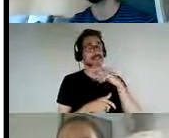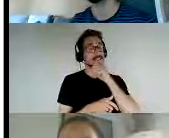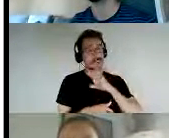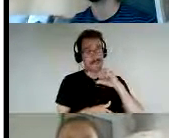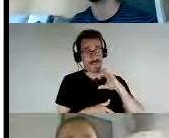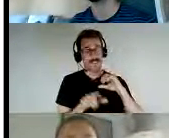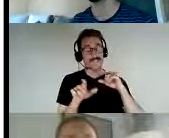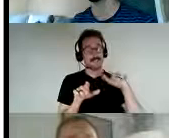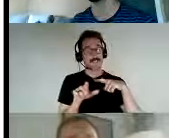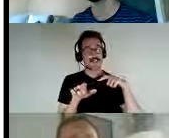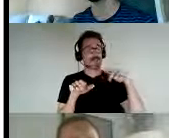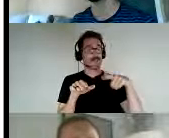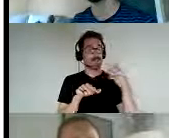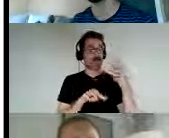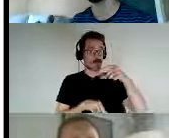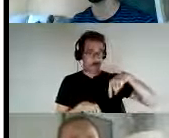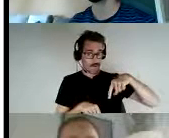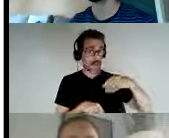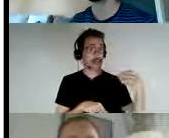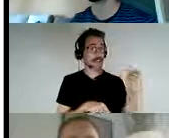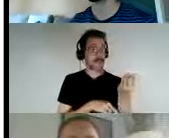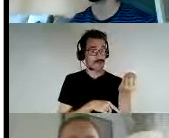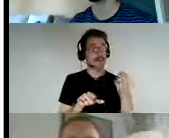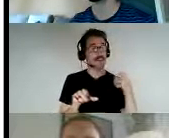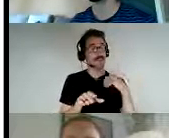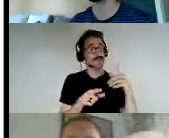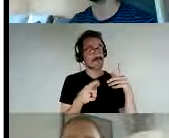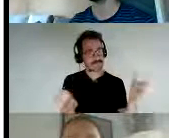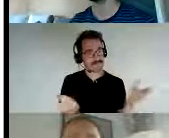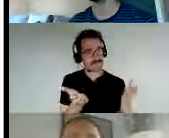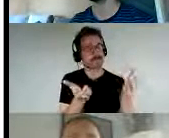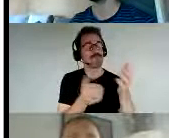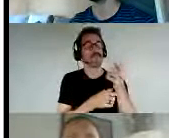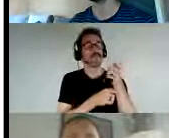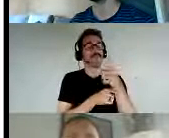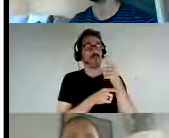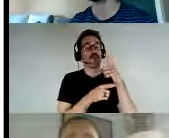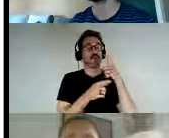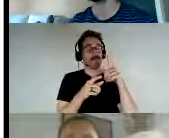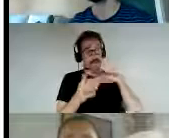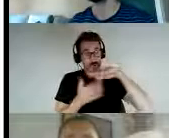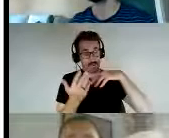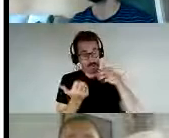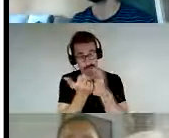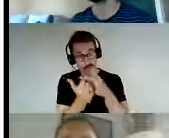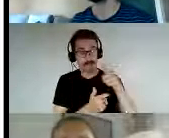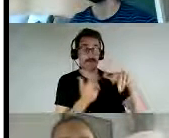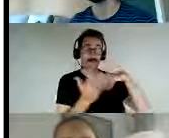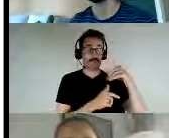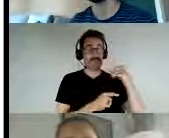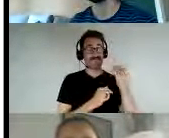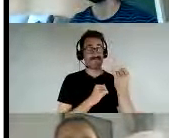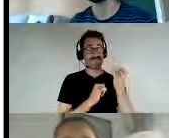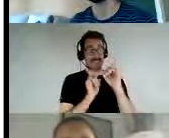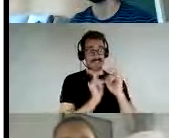job providing education, social support against social isolation, and cultural programs. You'll see